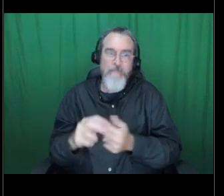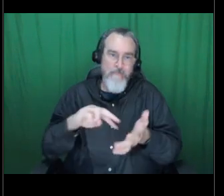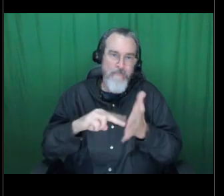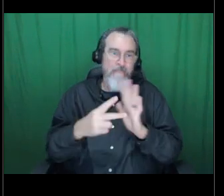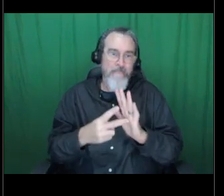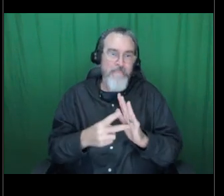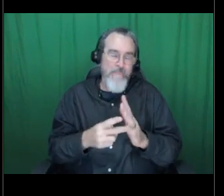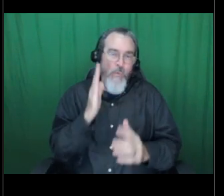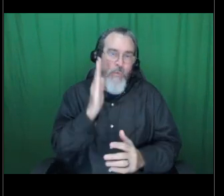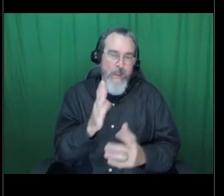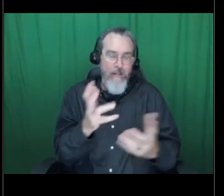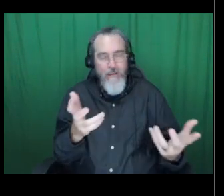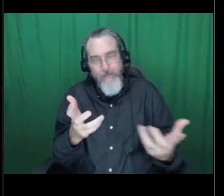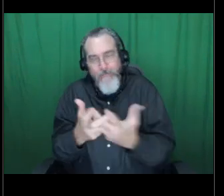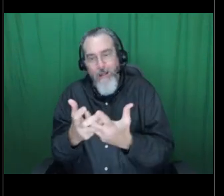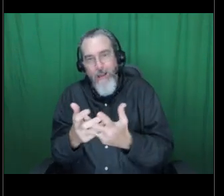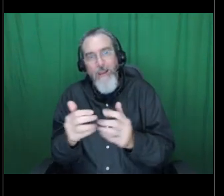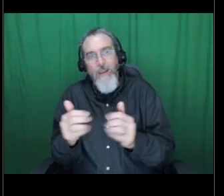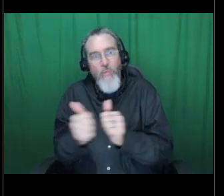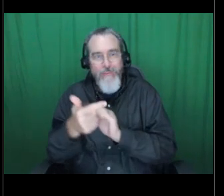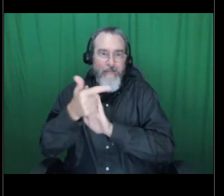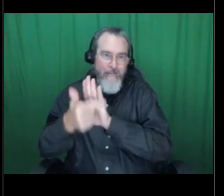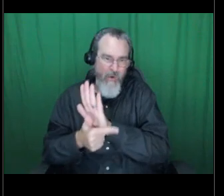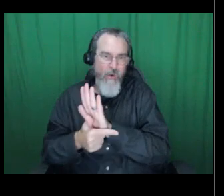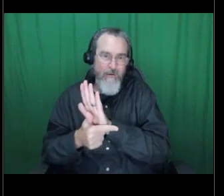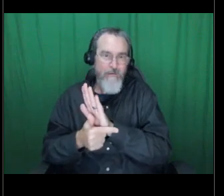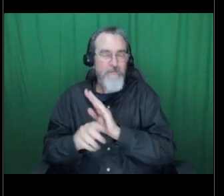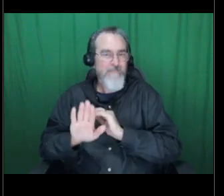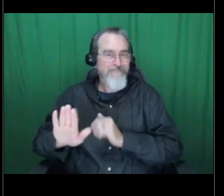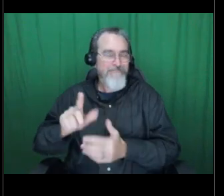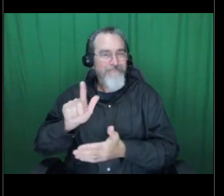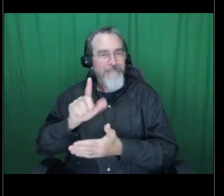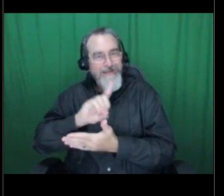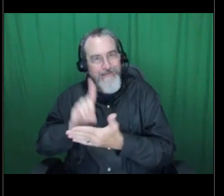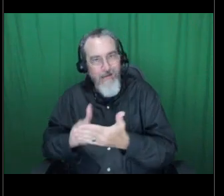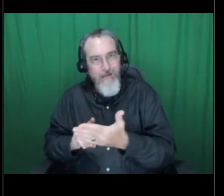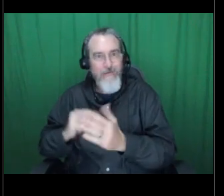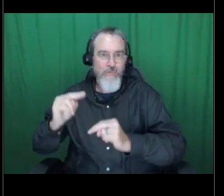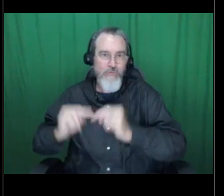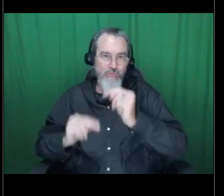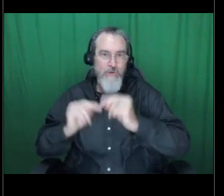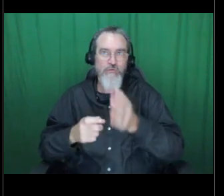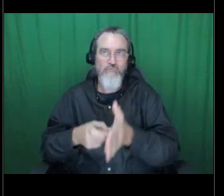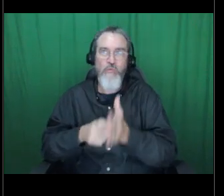Act's design and construction requirements.